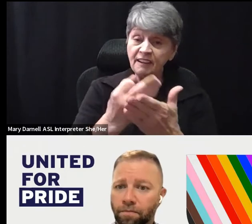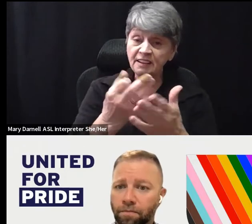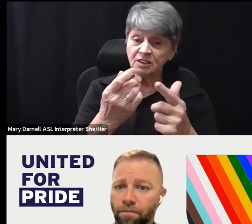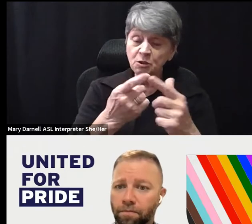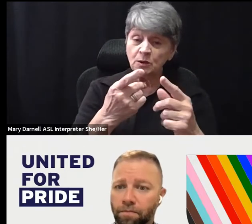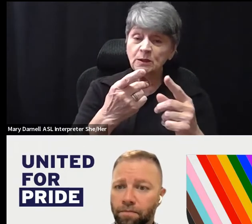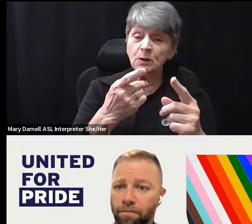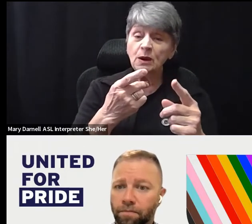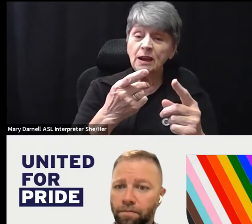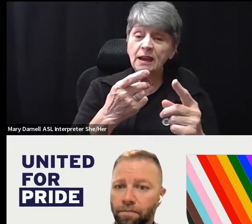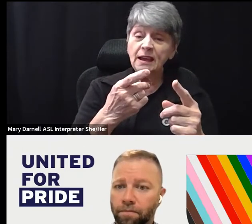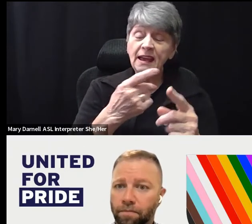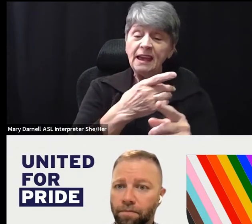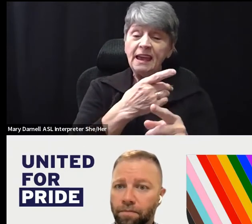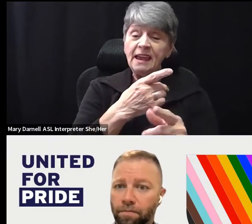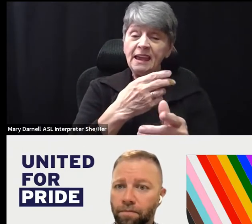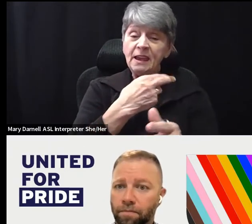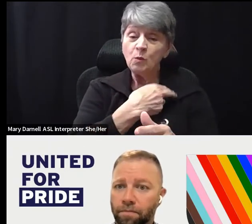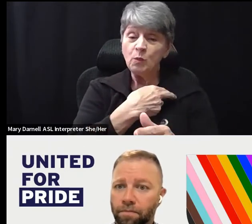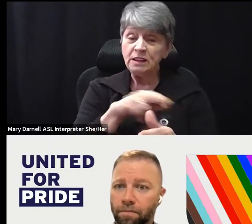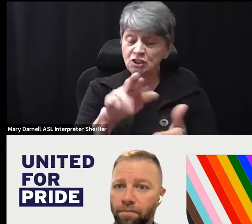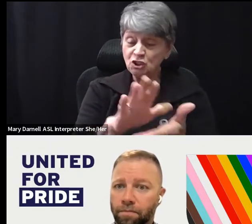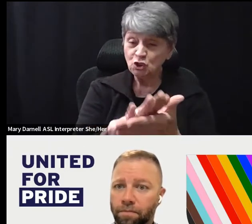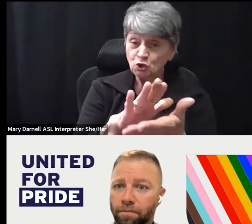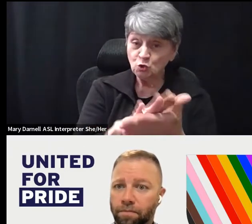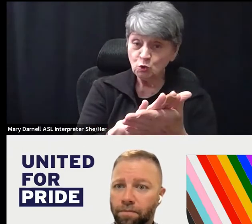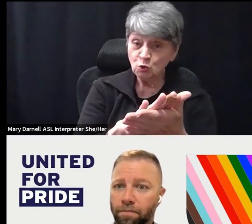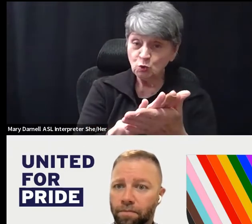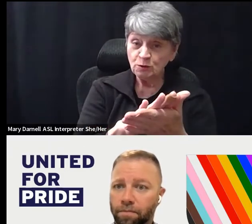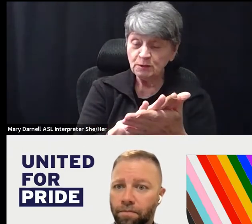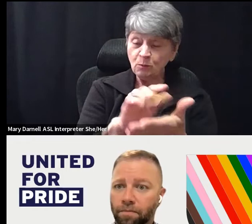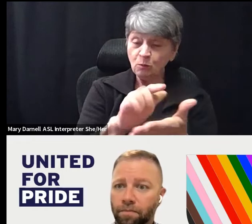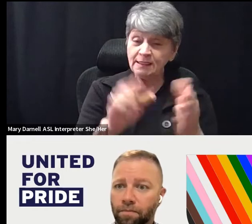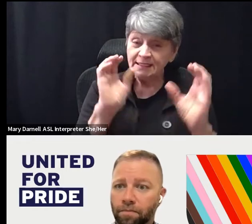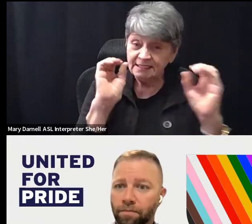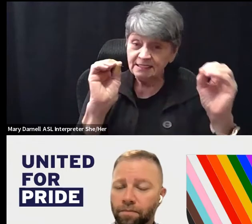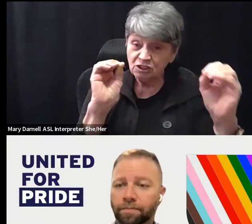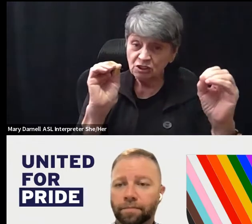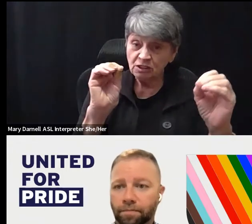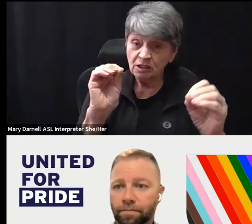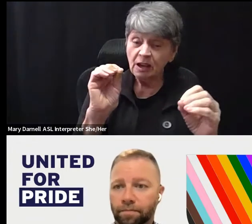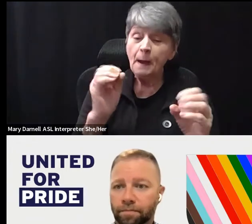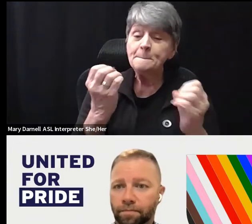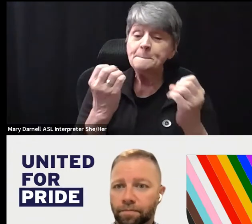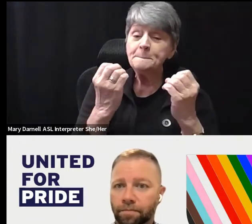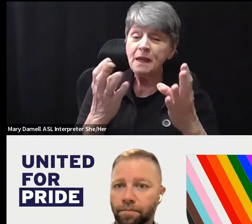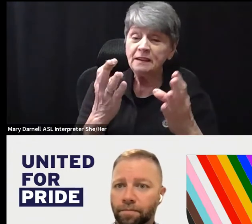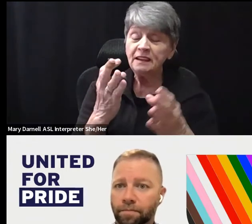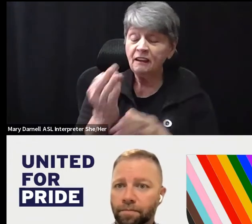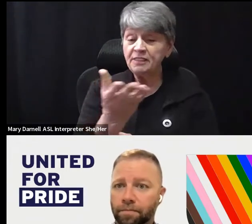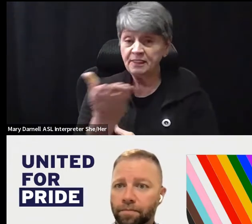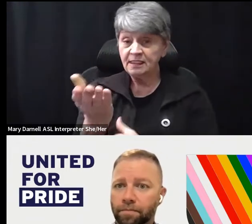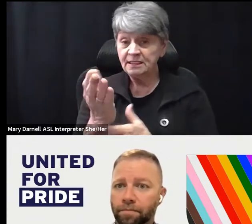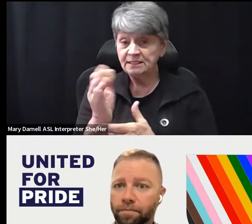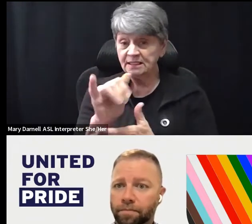specific school's discriminatory practices. And Rachel talked about, and Brian, you just mentioned many of the practices that these